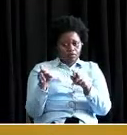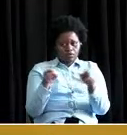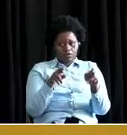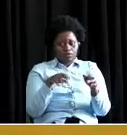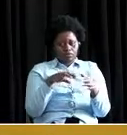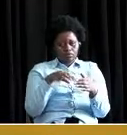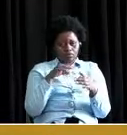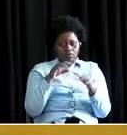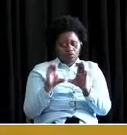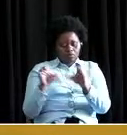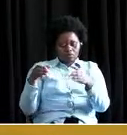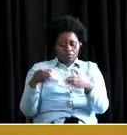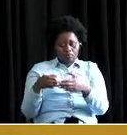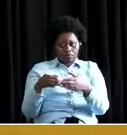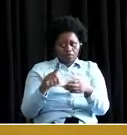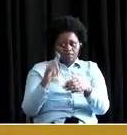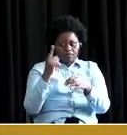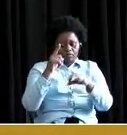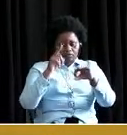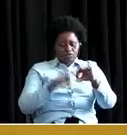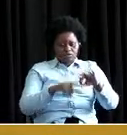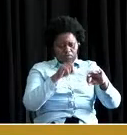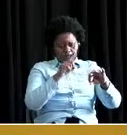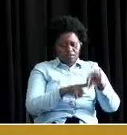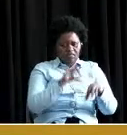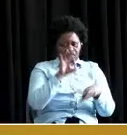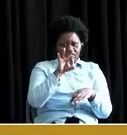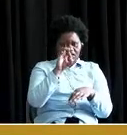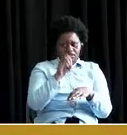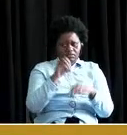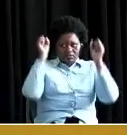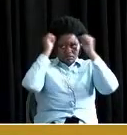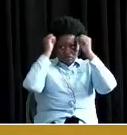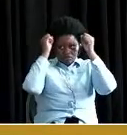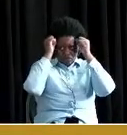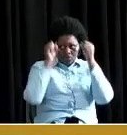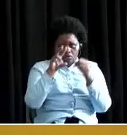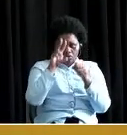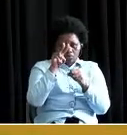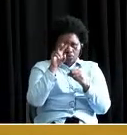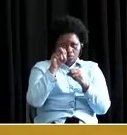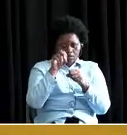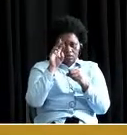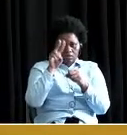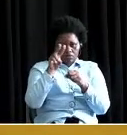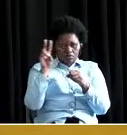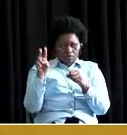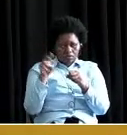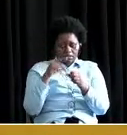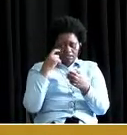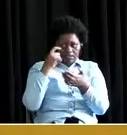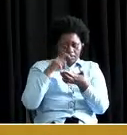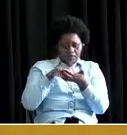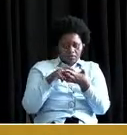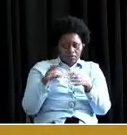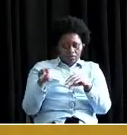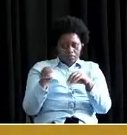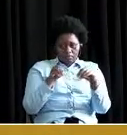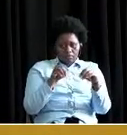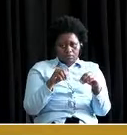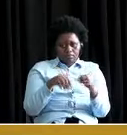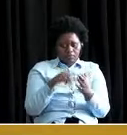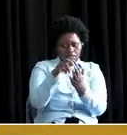Committee report for the first quarter ended 30 September 2022 is here for noting.